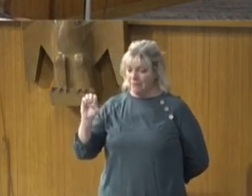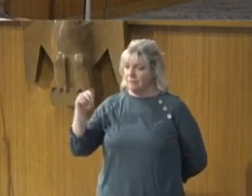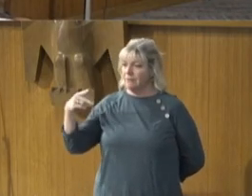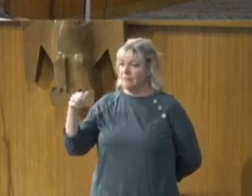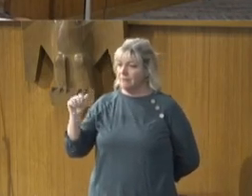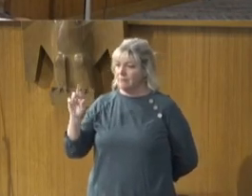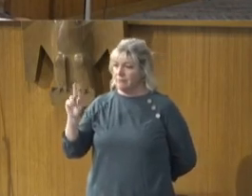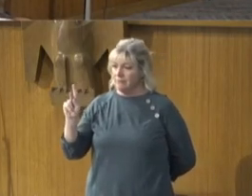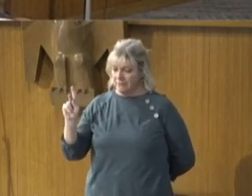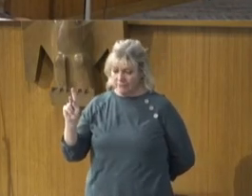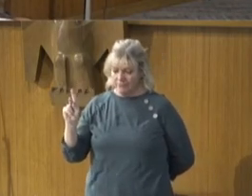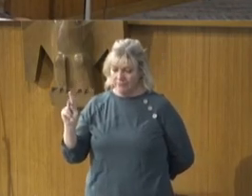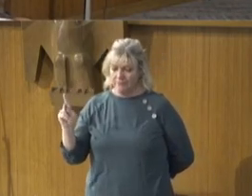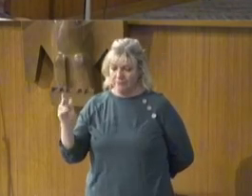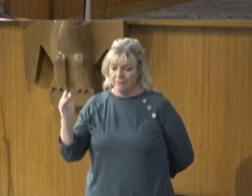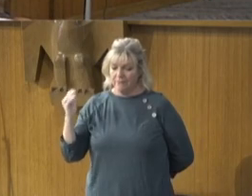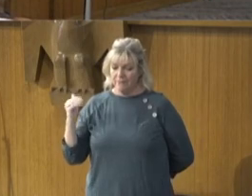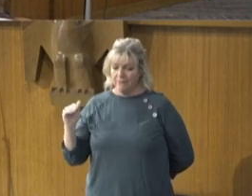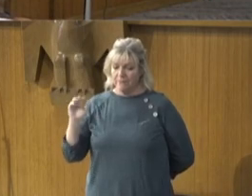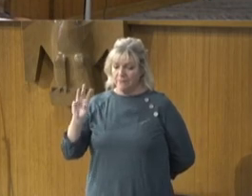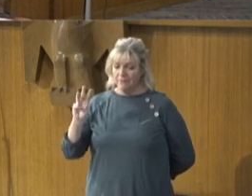Marlene Park.